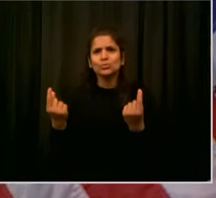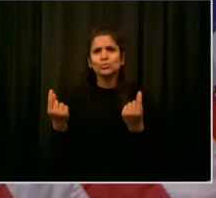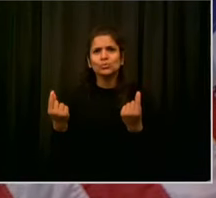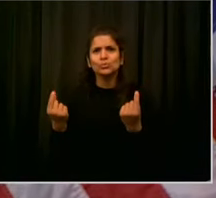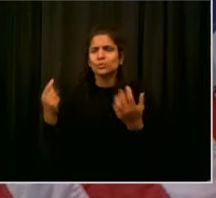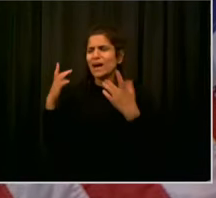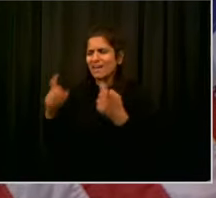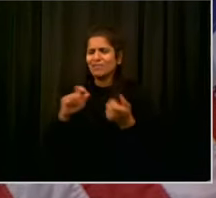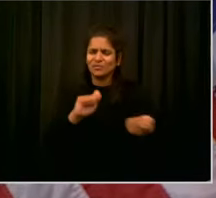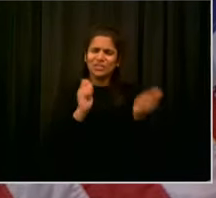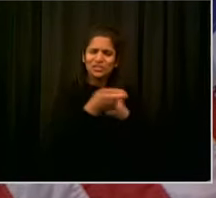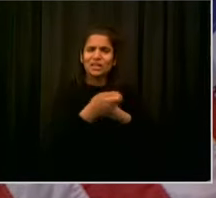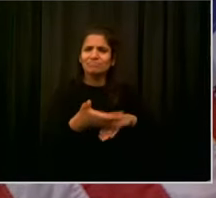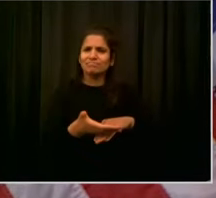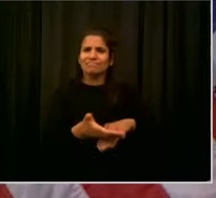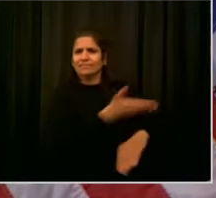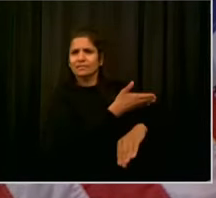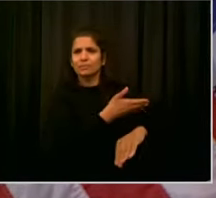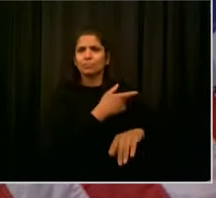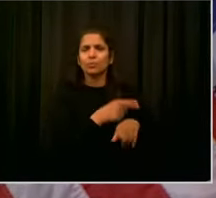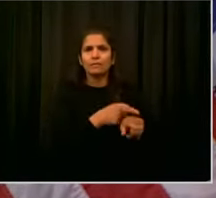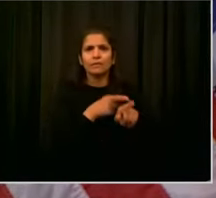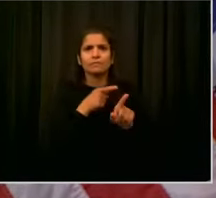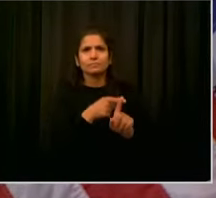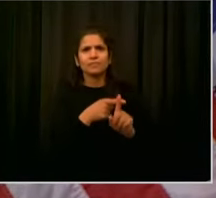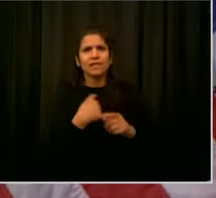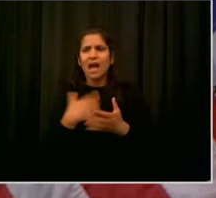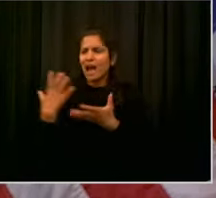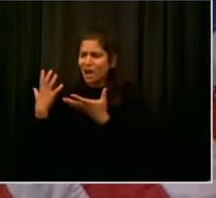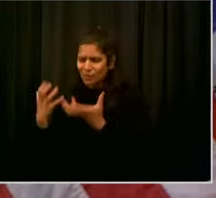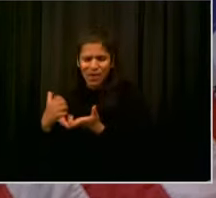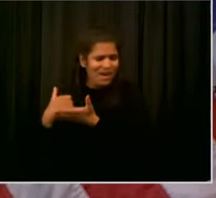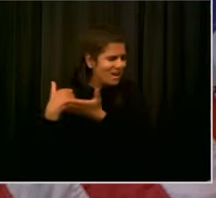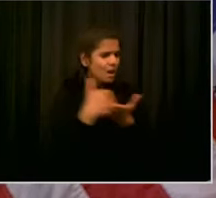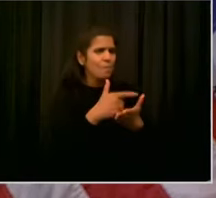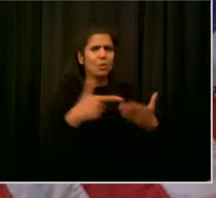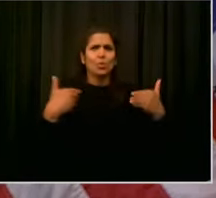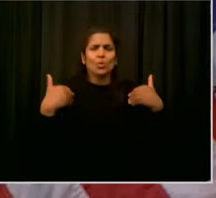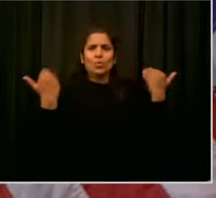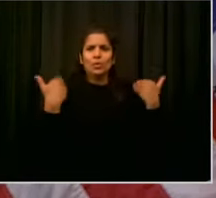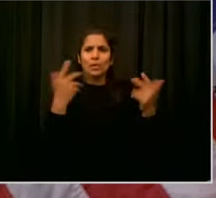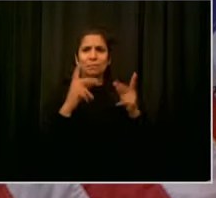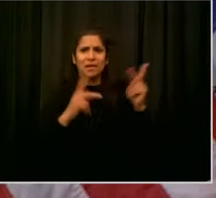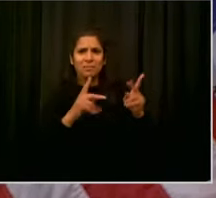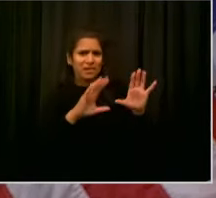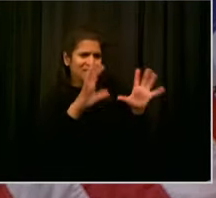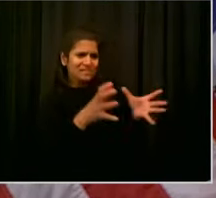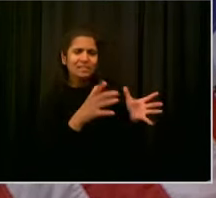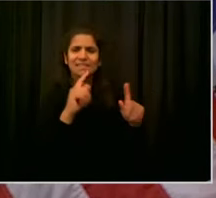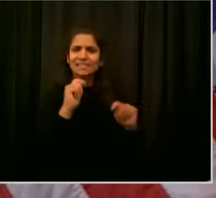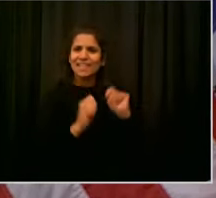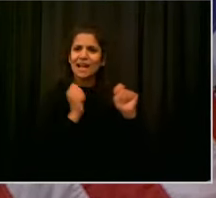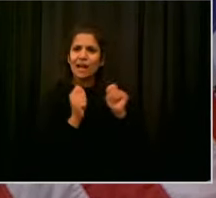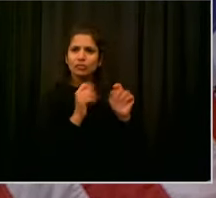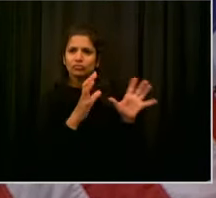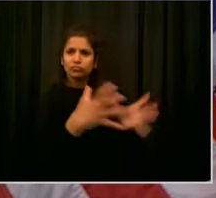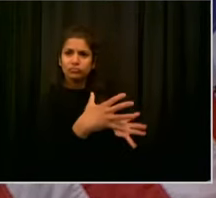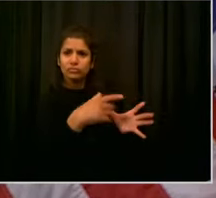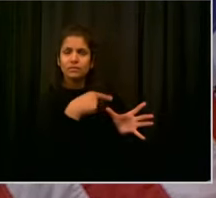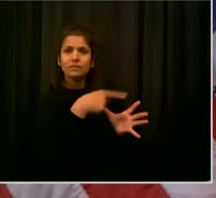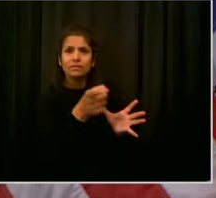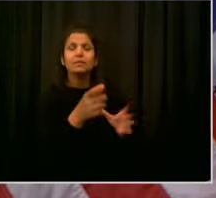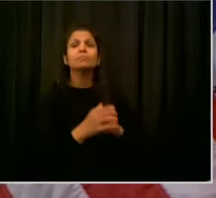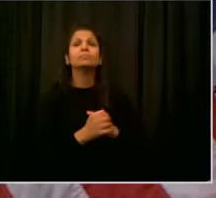people. He has said this, he laid out the plan, and this plan would have been deeply implemented right now had it not been for a global